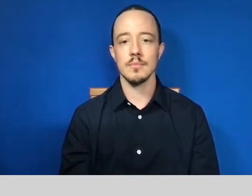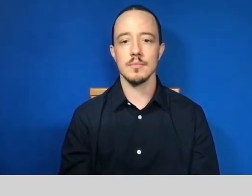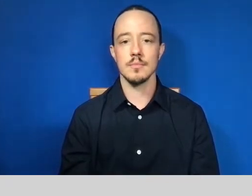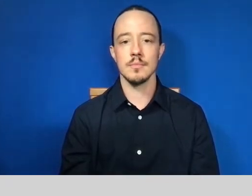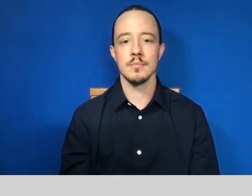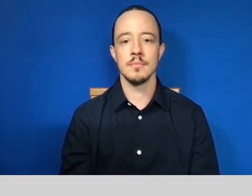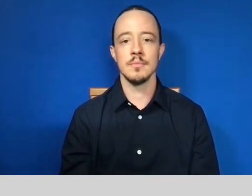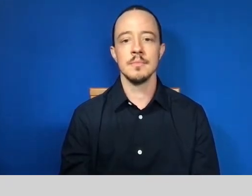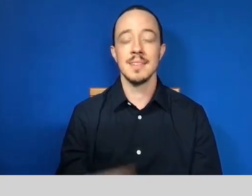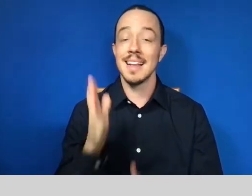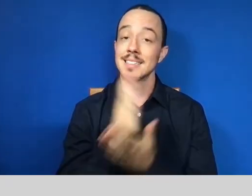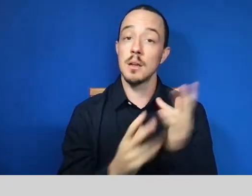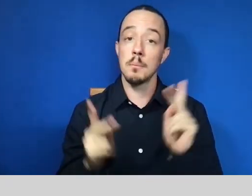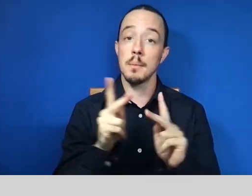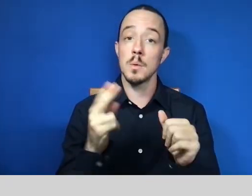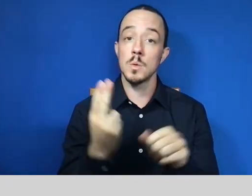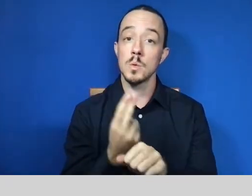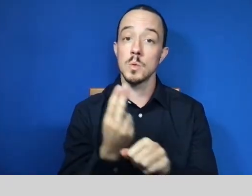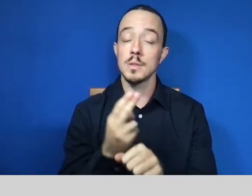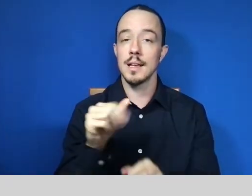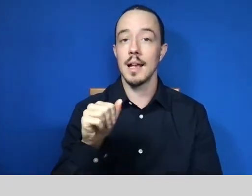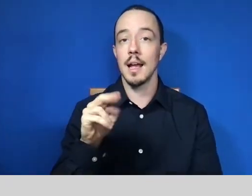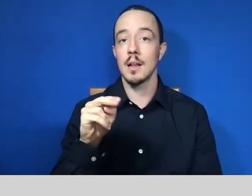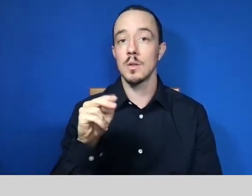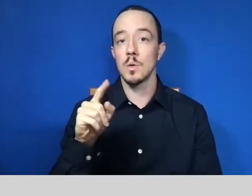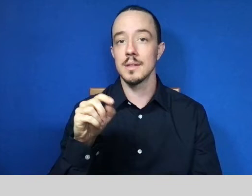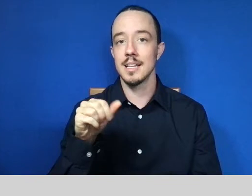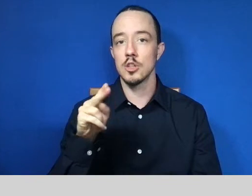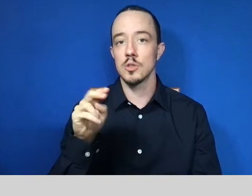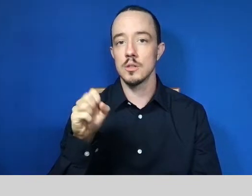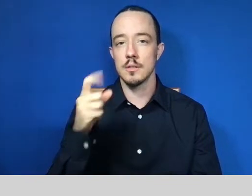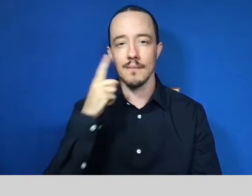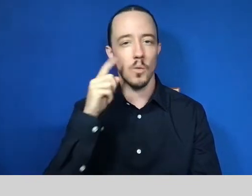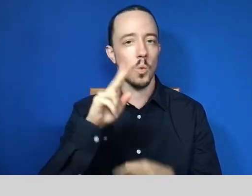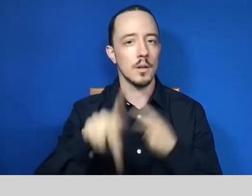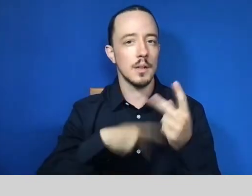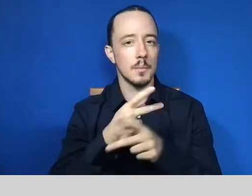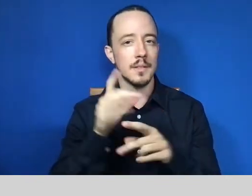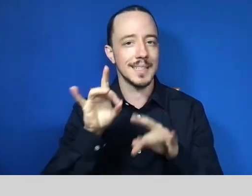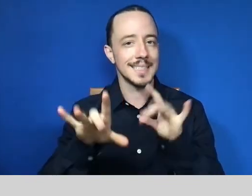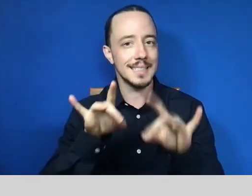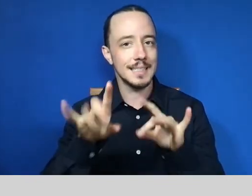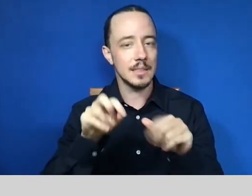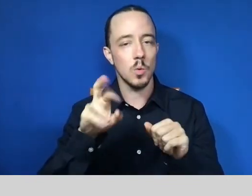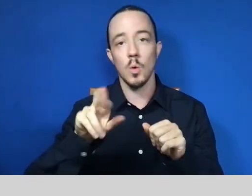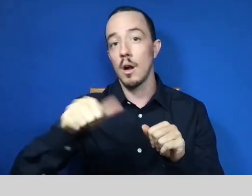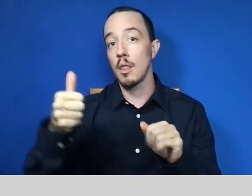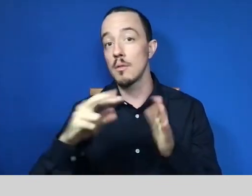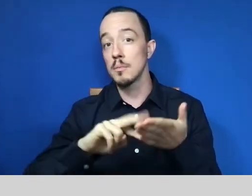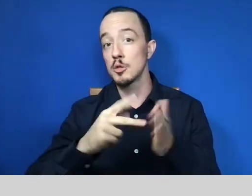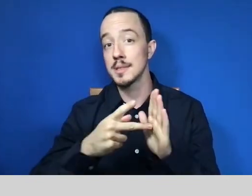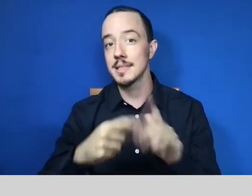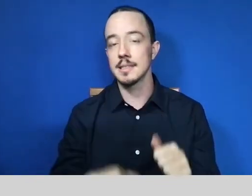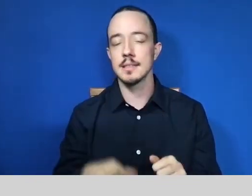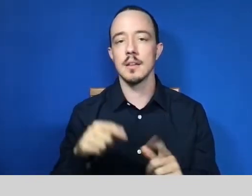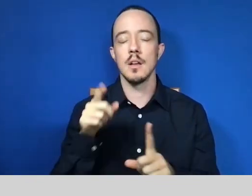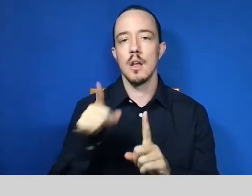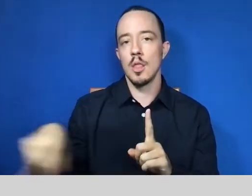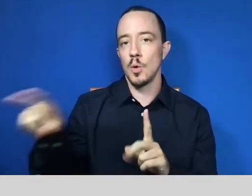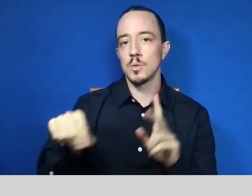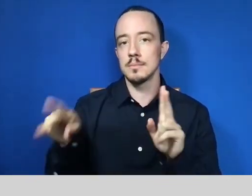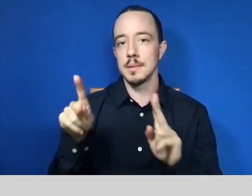use annotations not for type hinting, but for some other purposes. And even